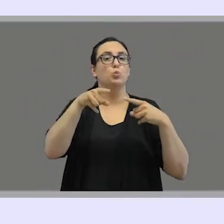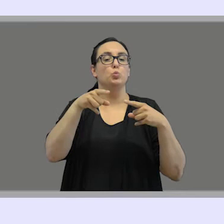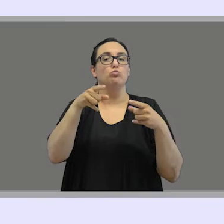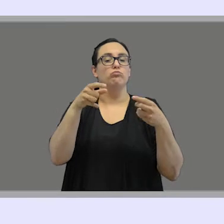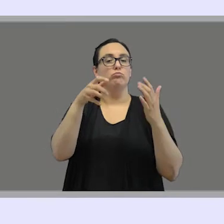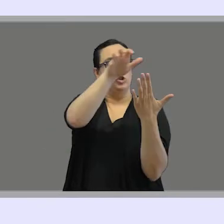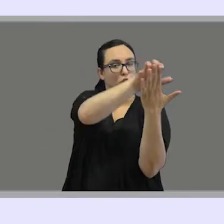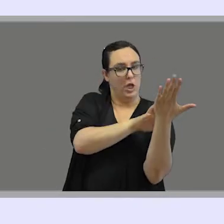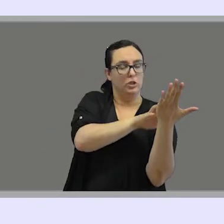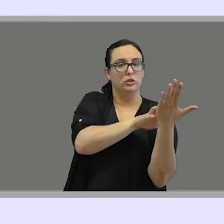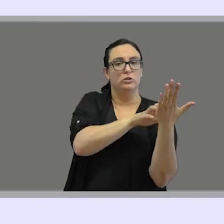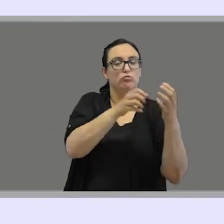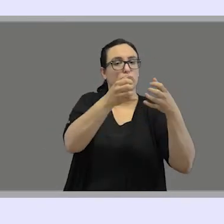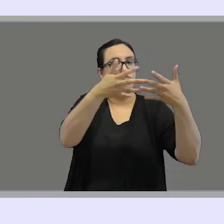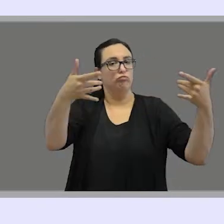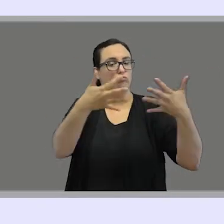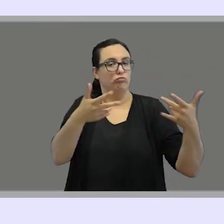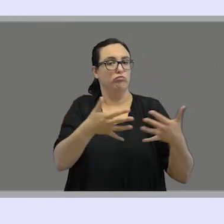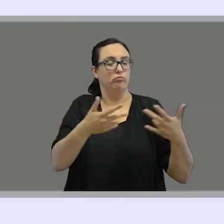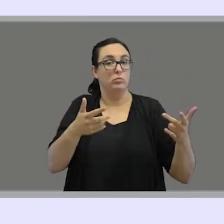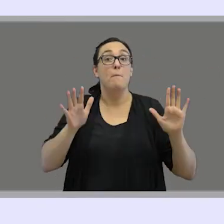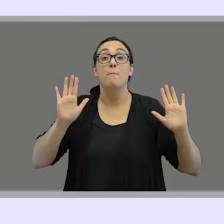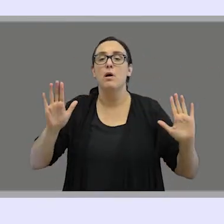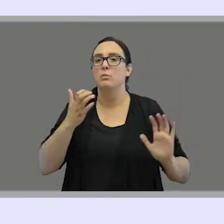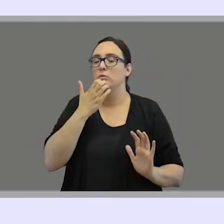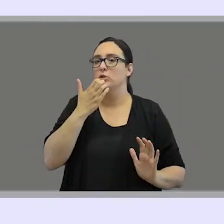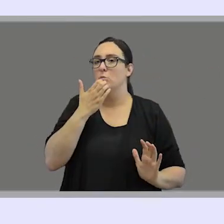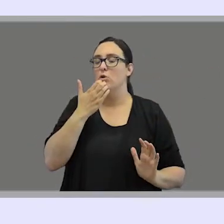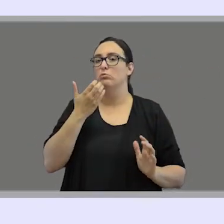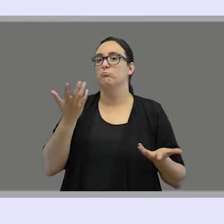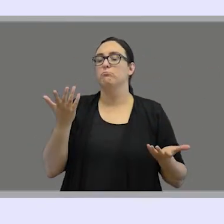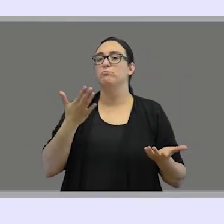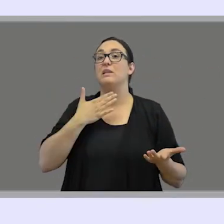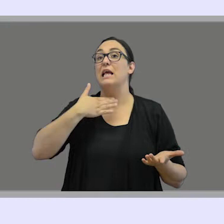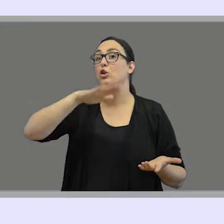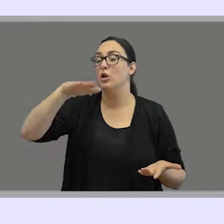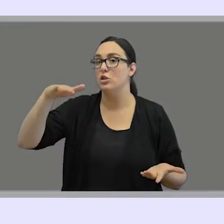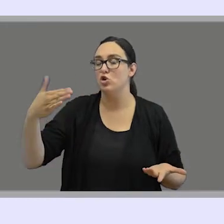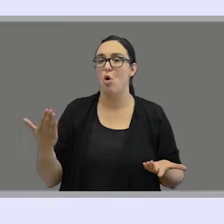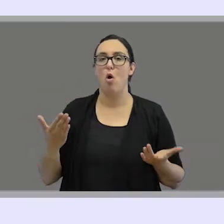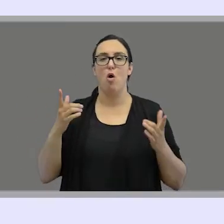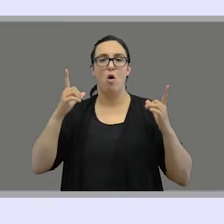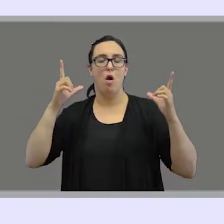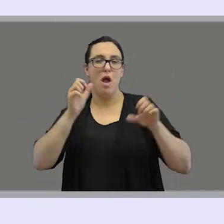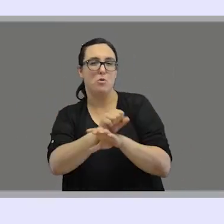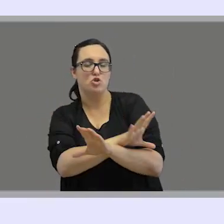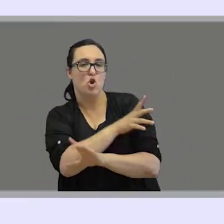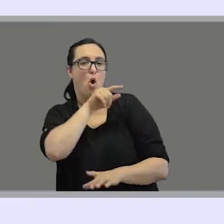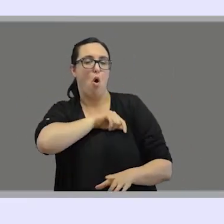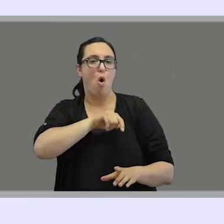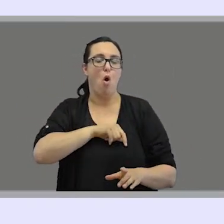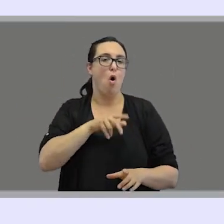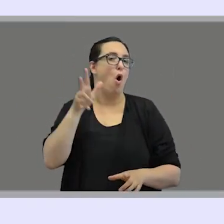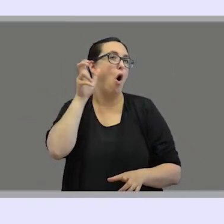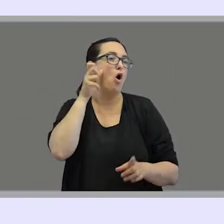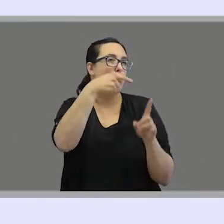written text. But, for example, they cannot convey intonation, emotion, or